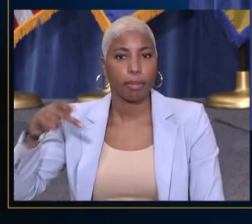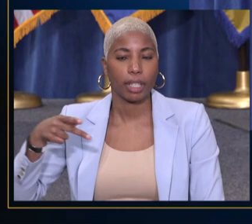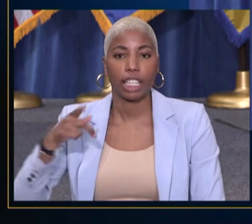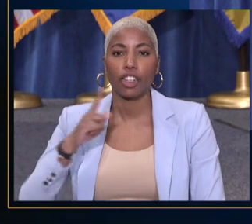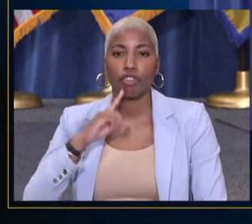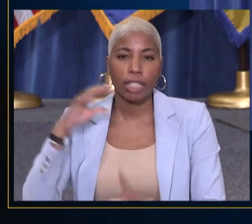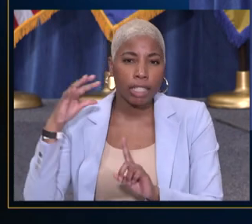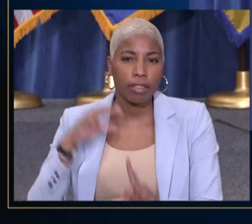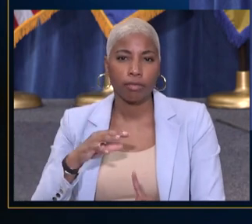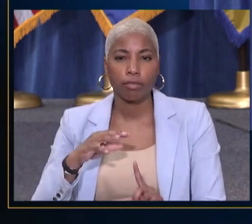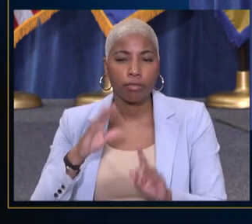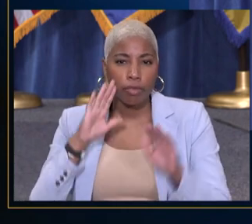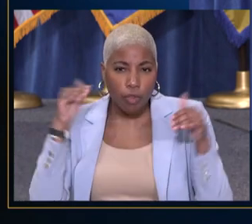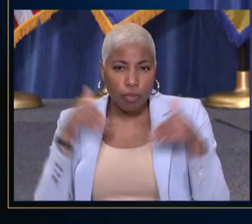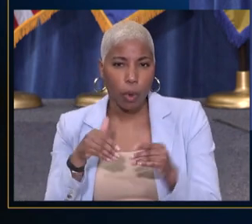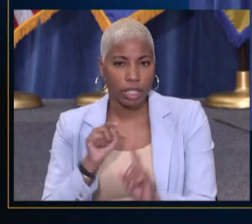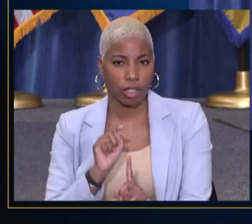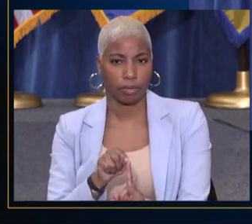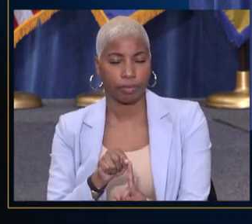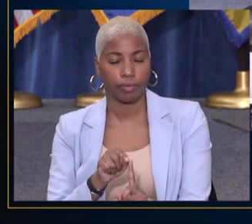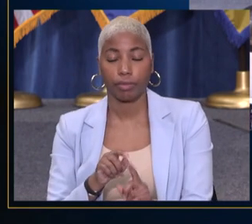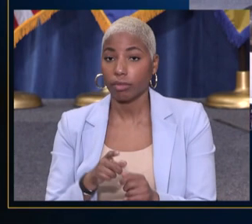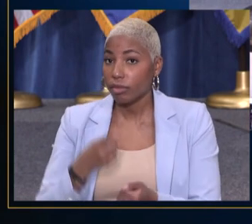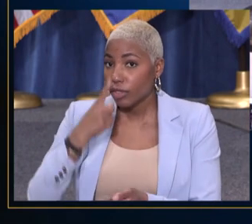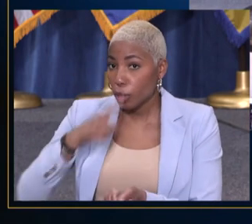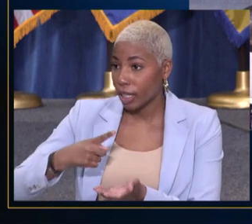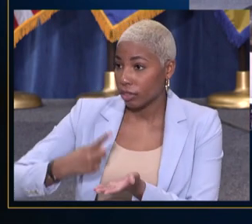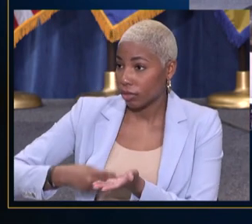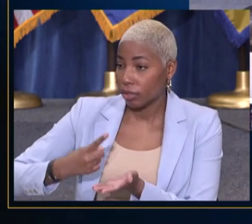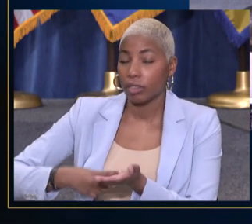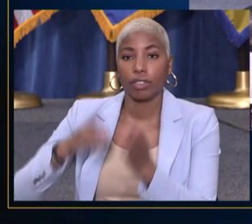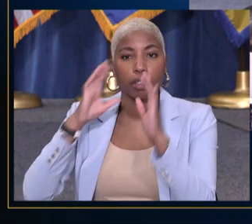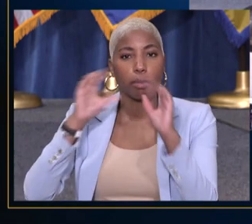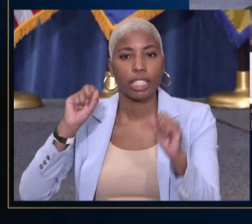its efforts against. Can you talk about, President Johnson,